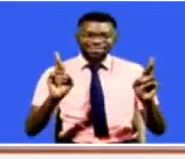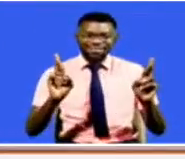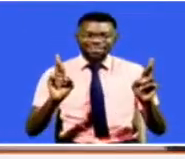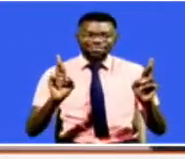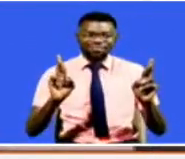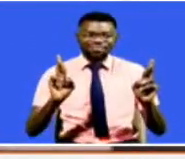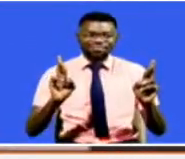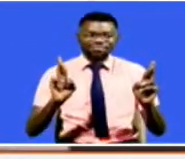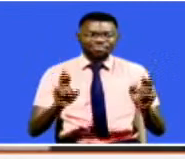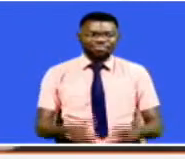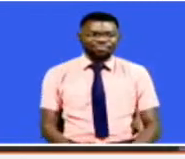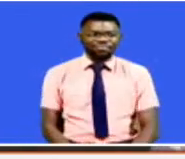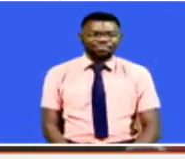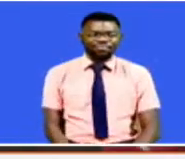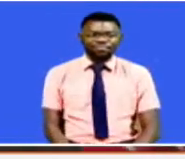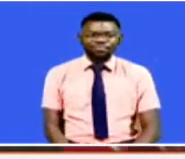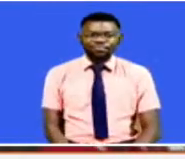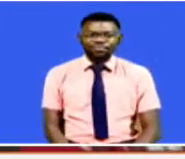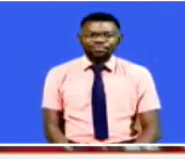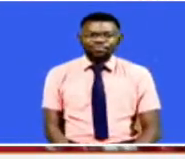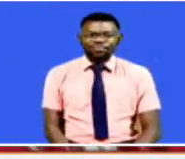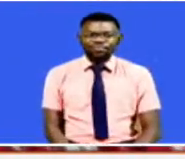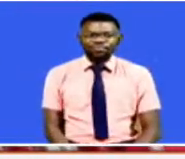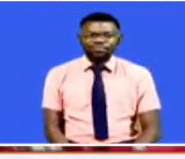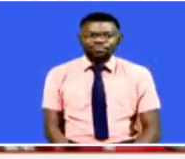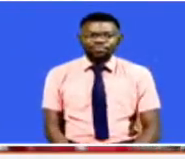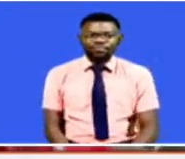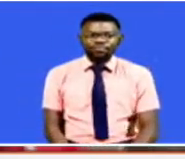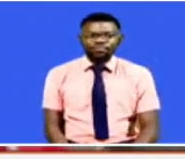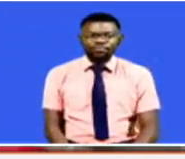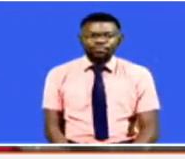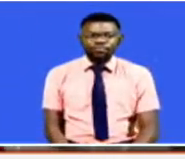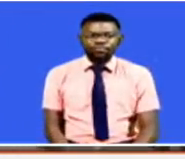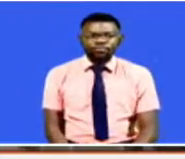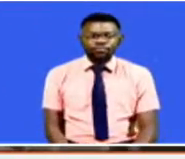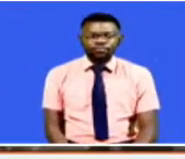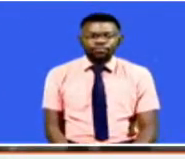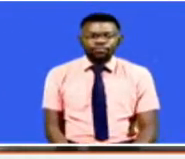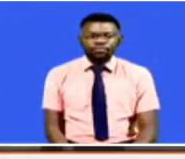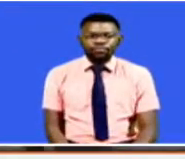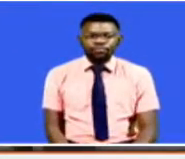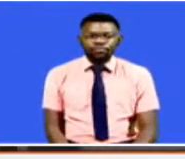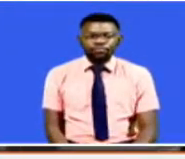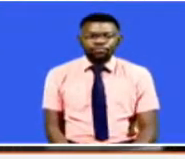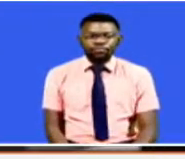An inspection items are mainly durability and function test,